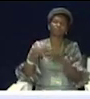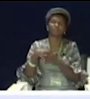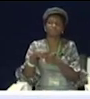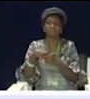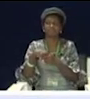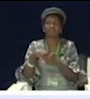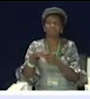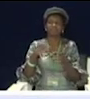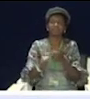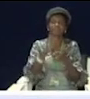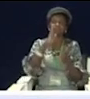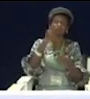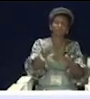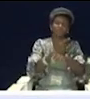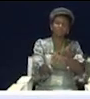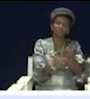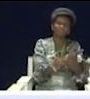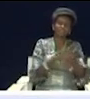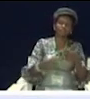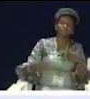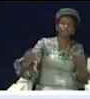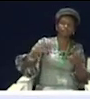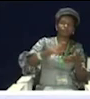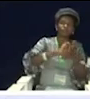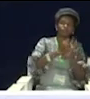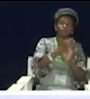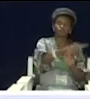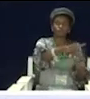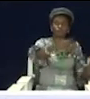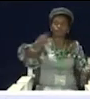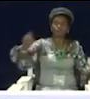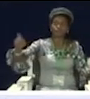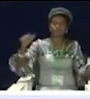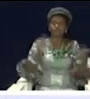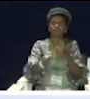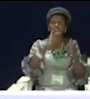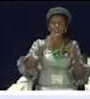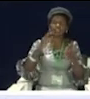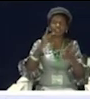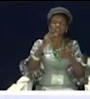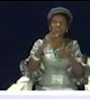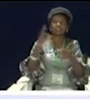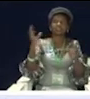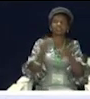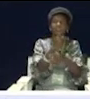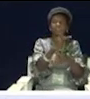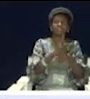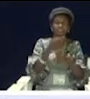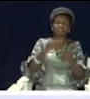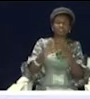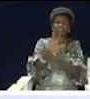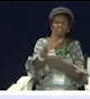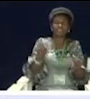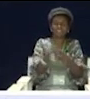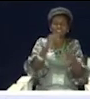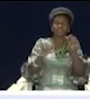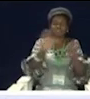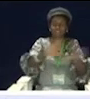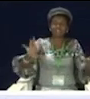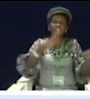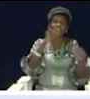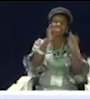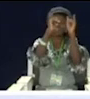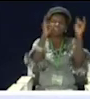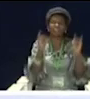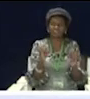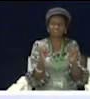And that should be a lesson to those of you who are treating your children as if they are gods. The